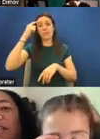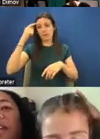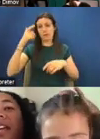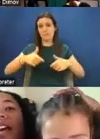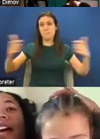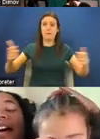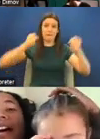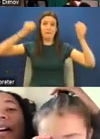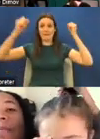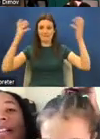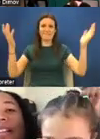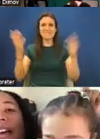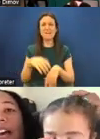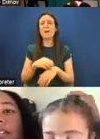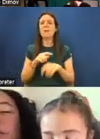of ways.